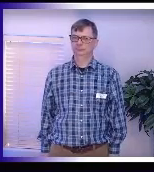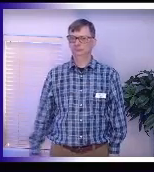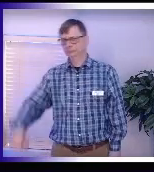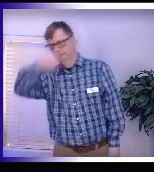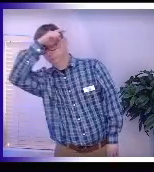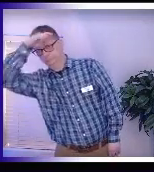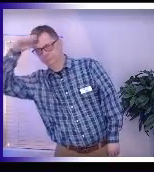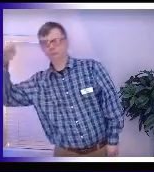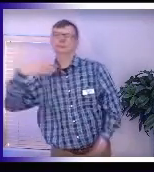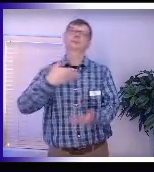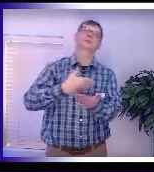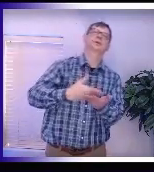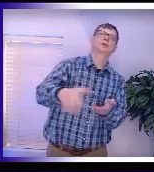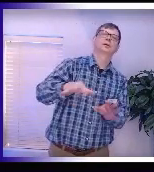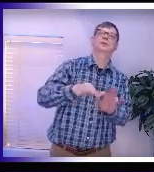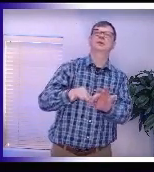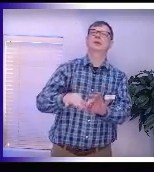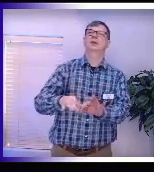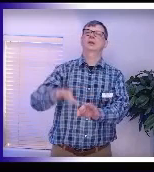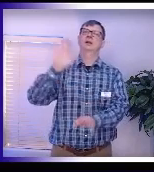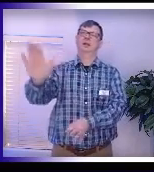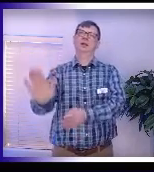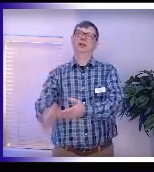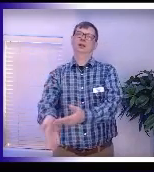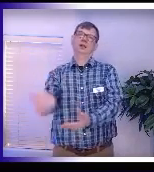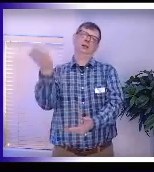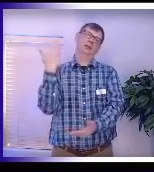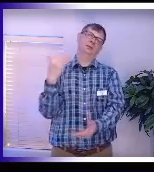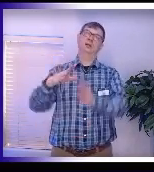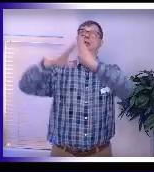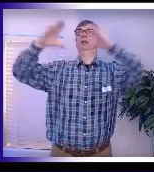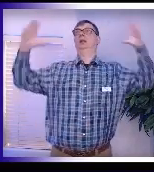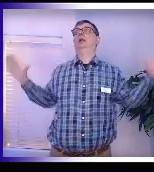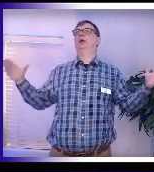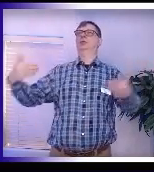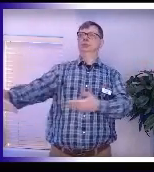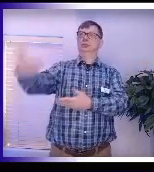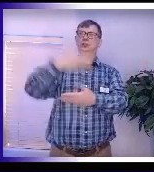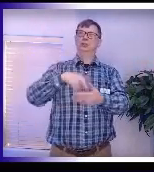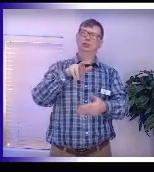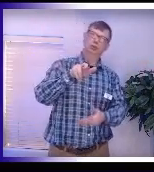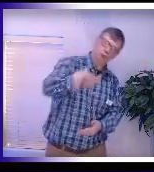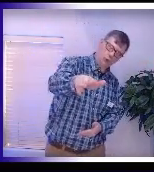Remember something that happened that was very large in your life, be